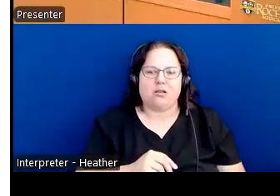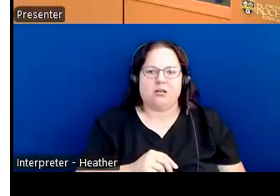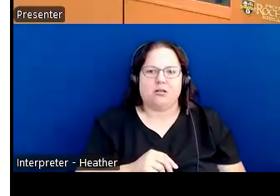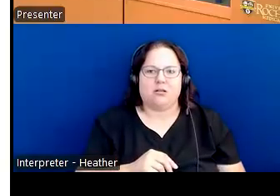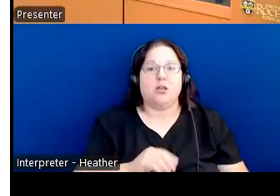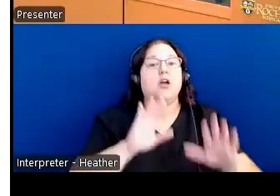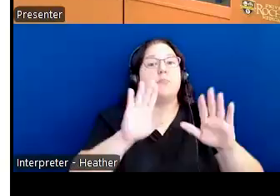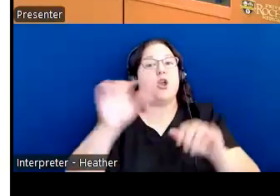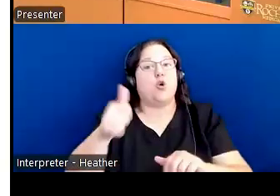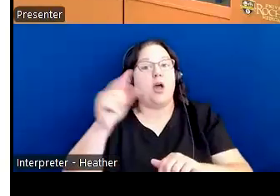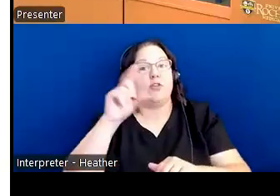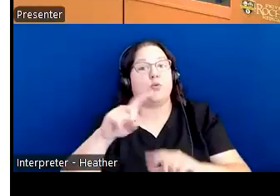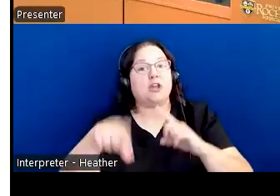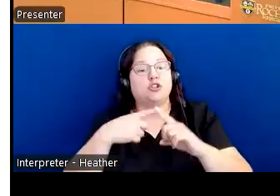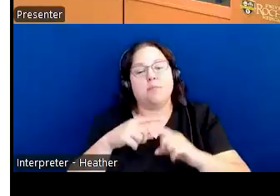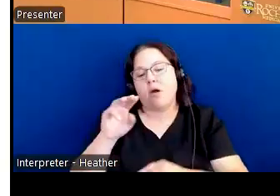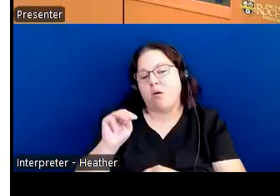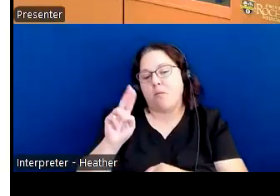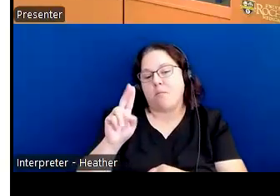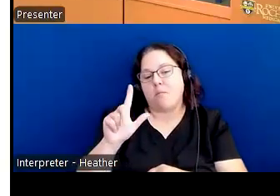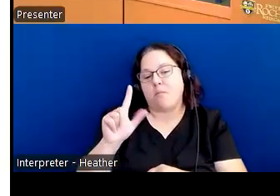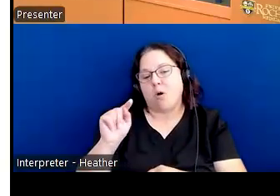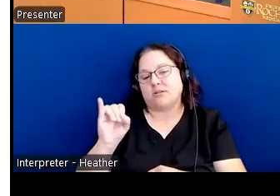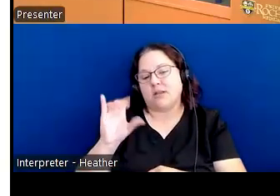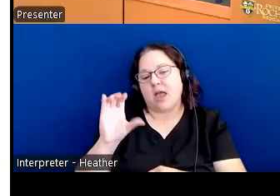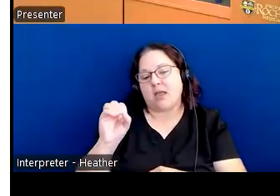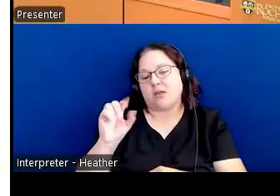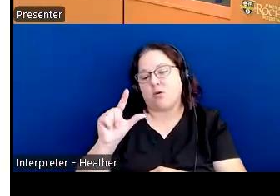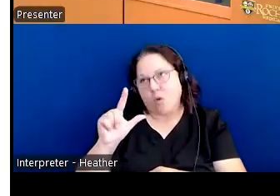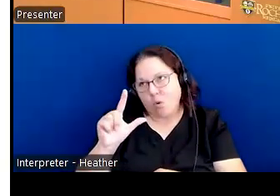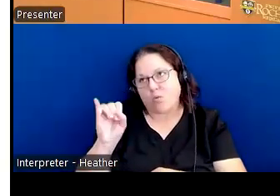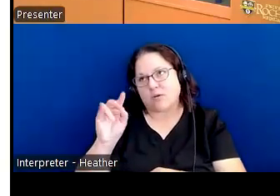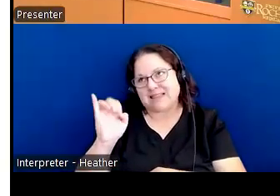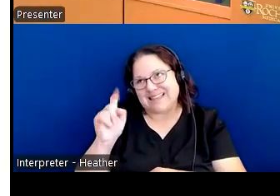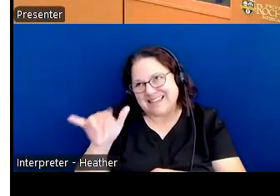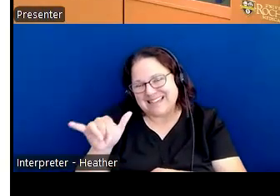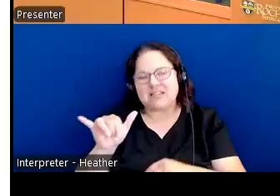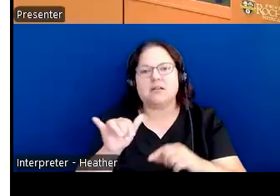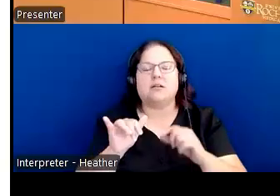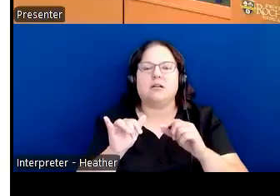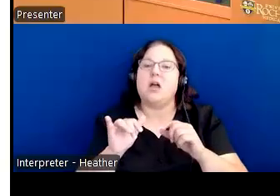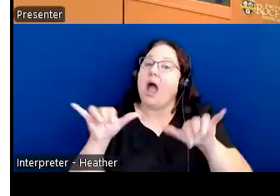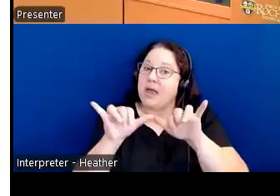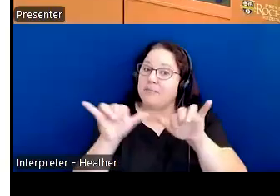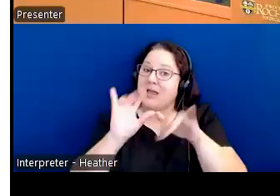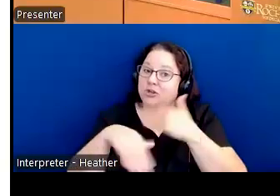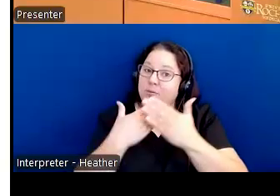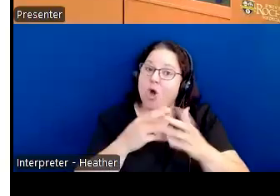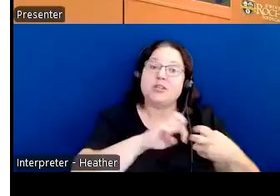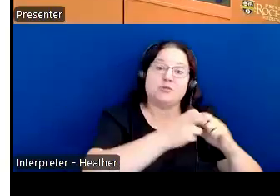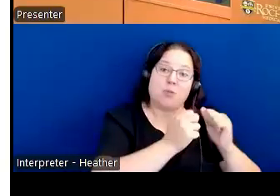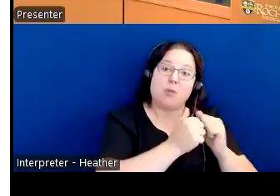To your other question about multicollinearity, I measured it for all of them. The only place it was a problem was the first model, and that's